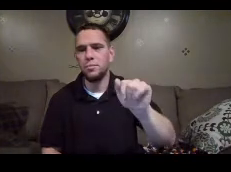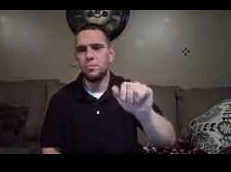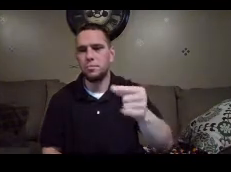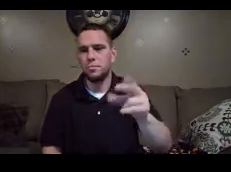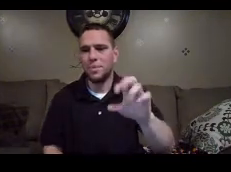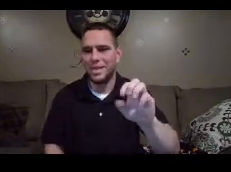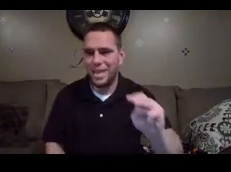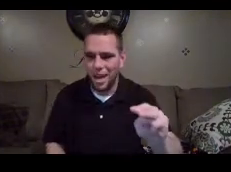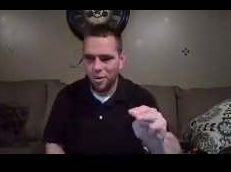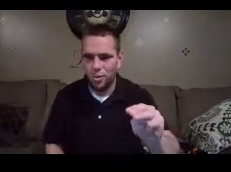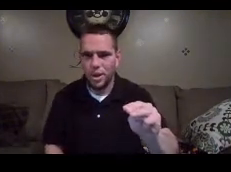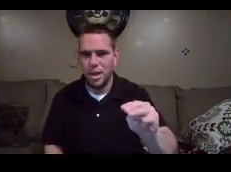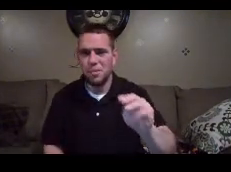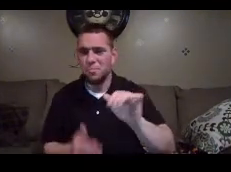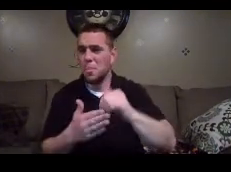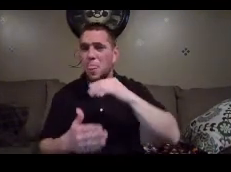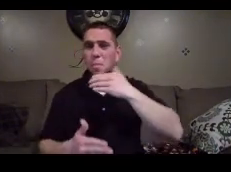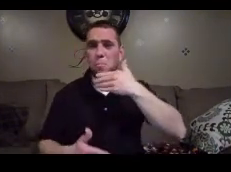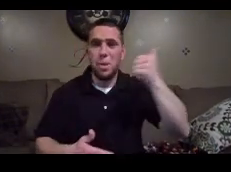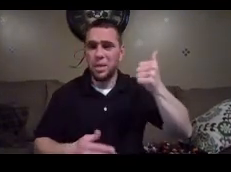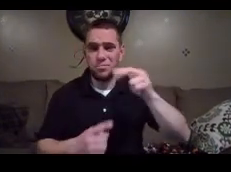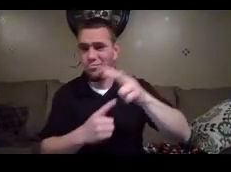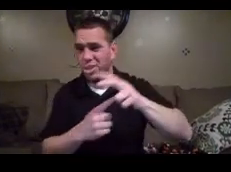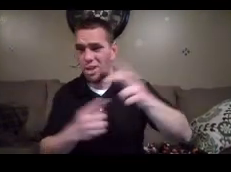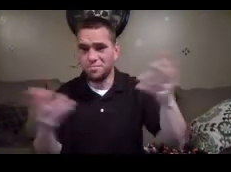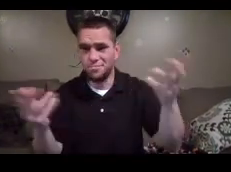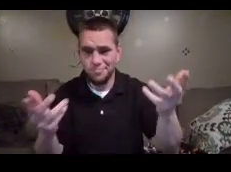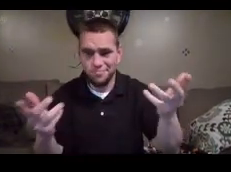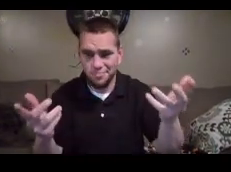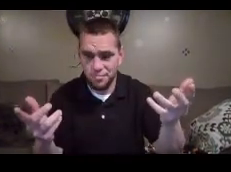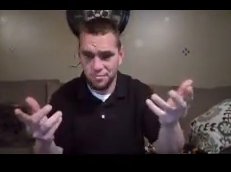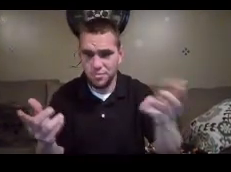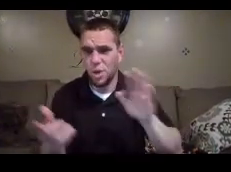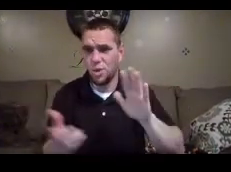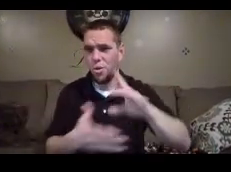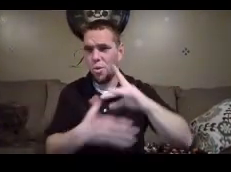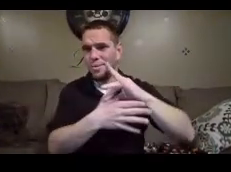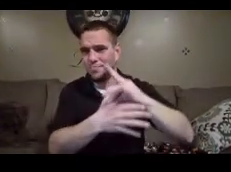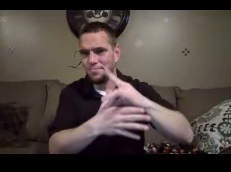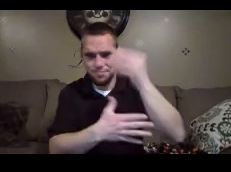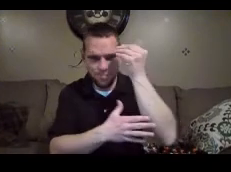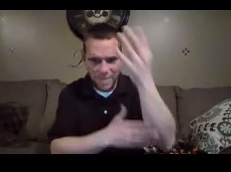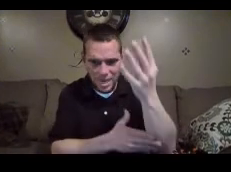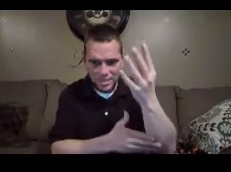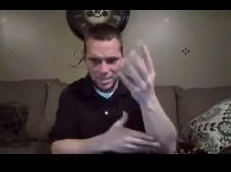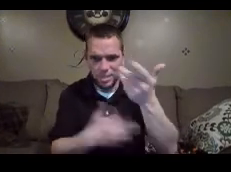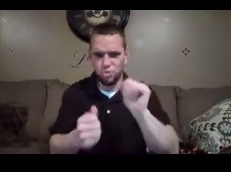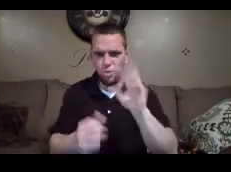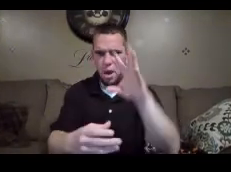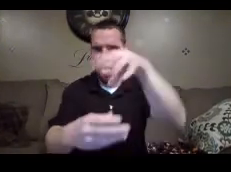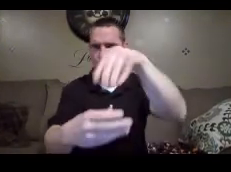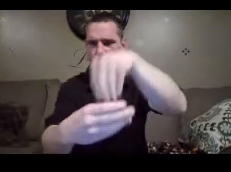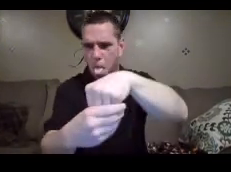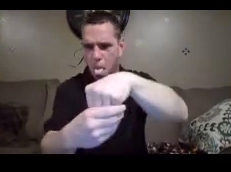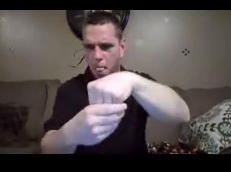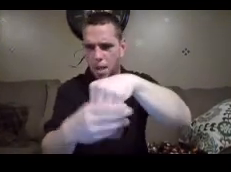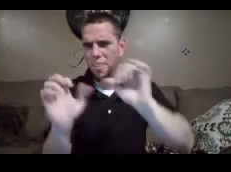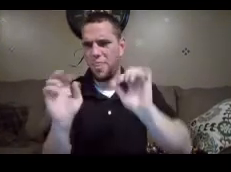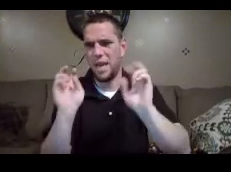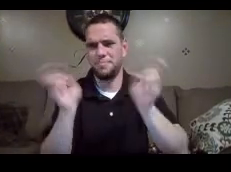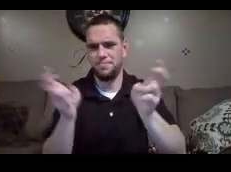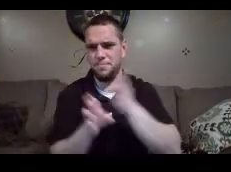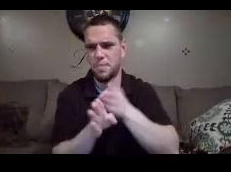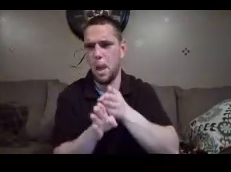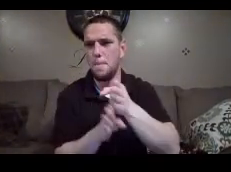best practice for that is really to include the content you're trying to convey somewhere in the main document, or if